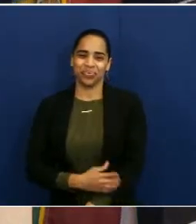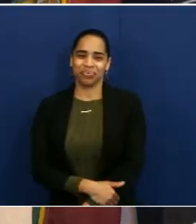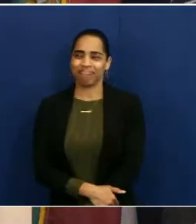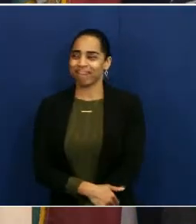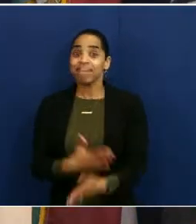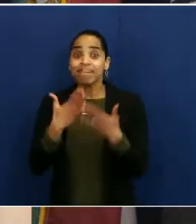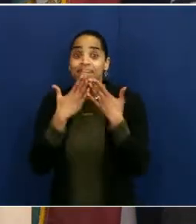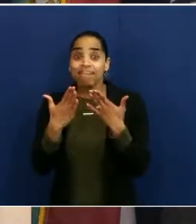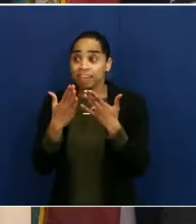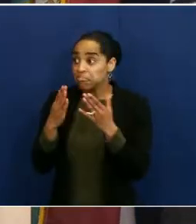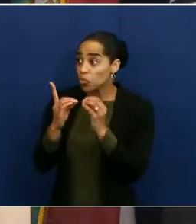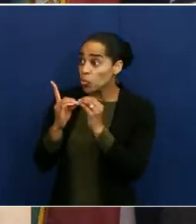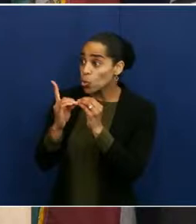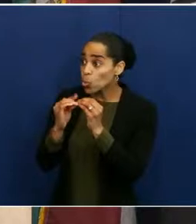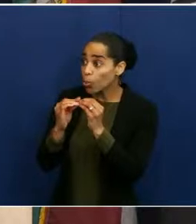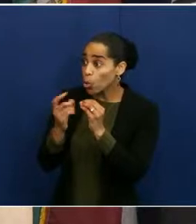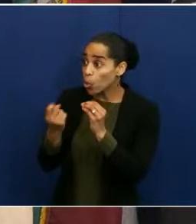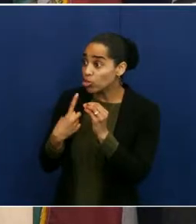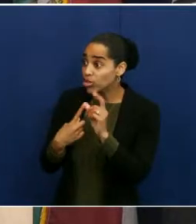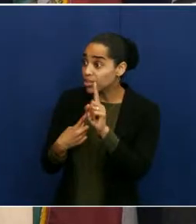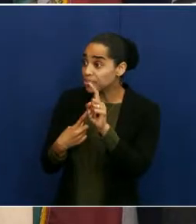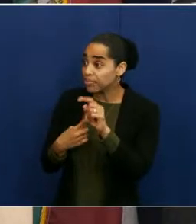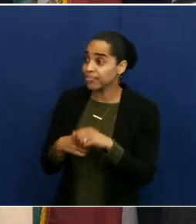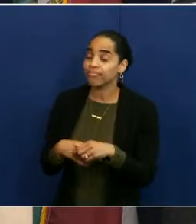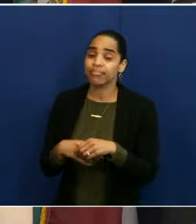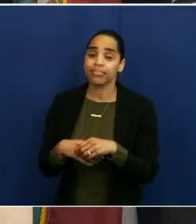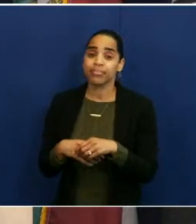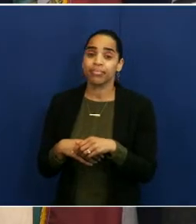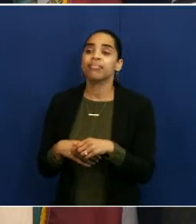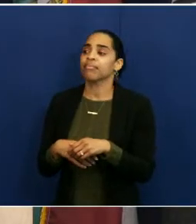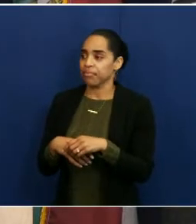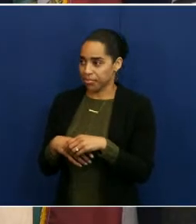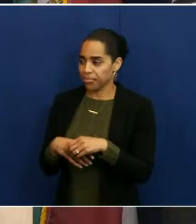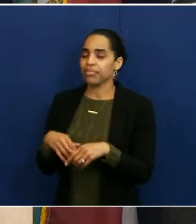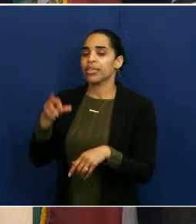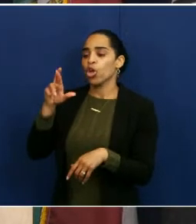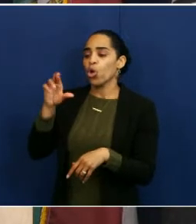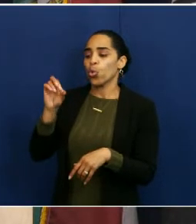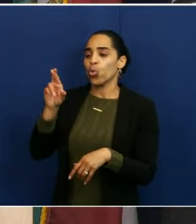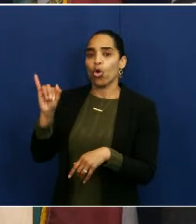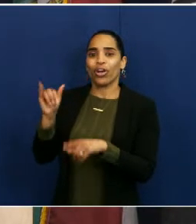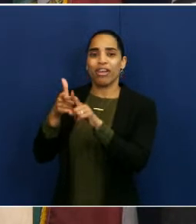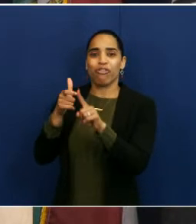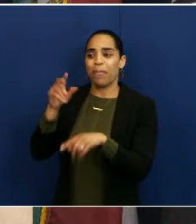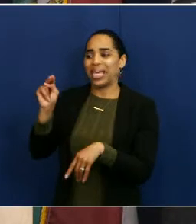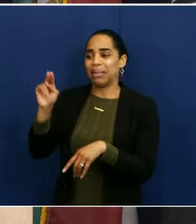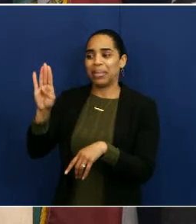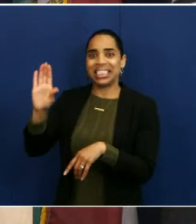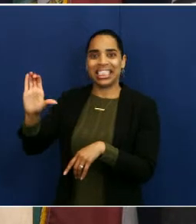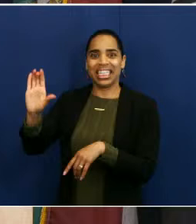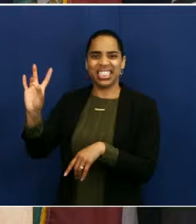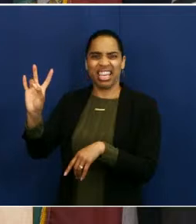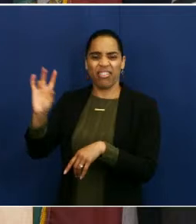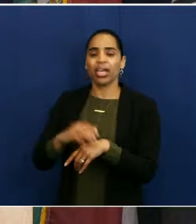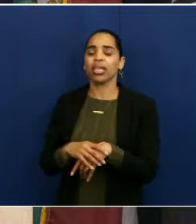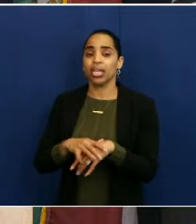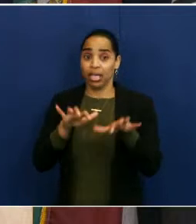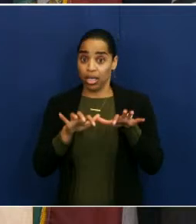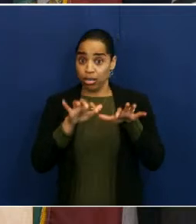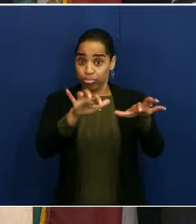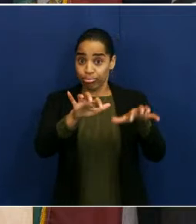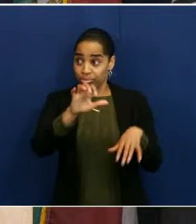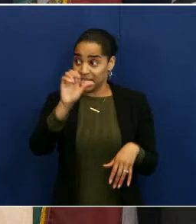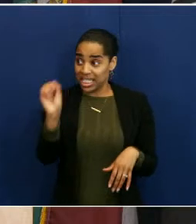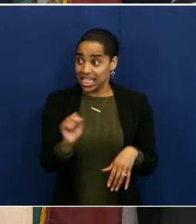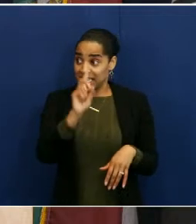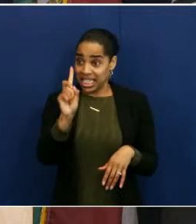Thank you. Let's see if we have one additional text question. And this one is from Rory Devine with NBC7. How many fully vaccinated San Diegans